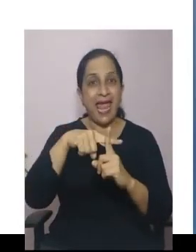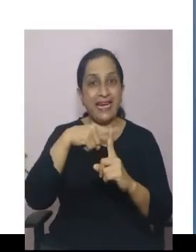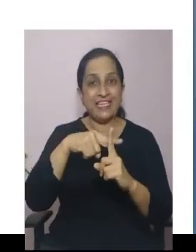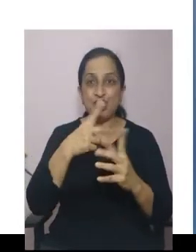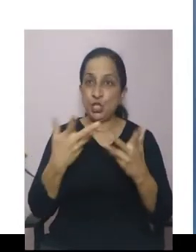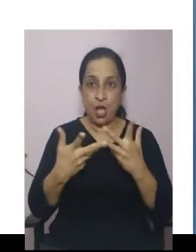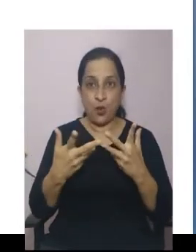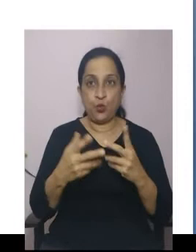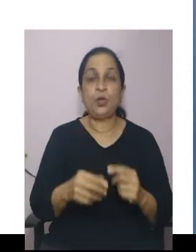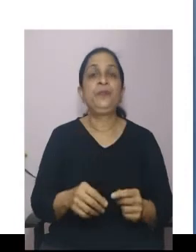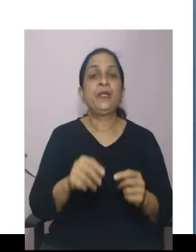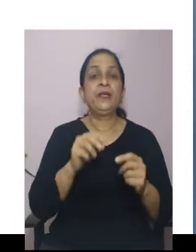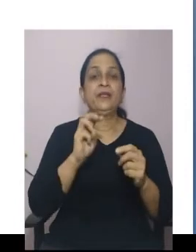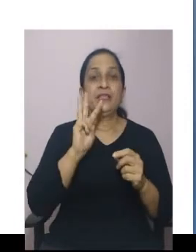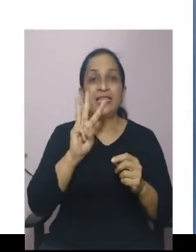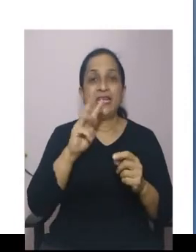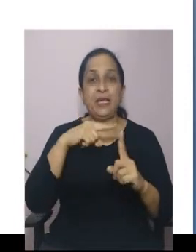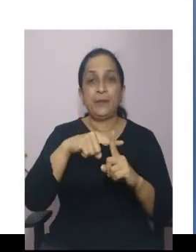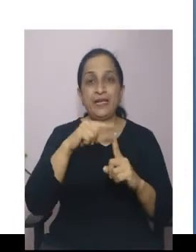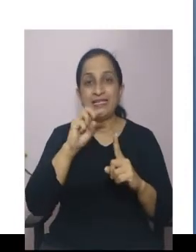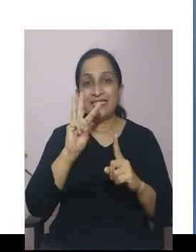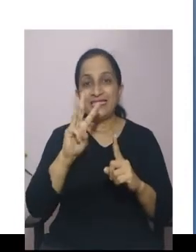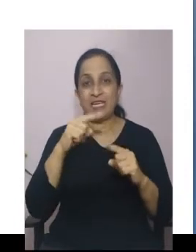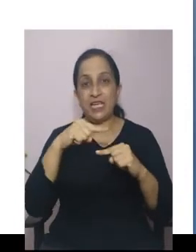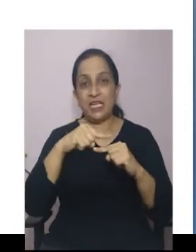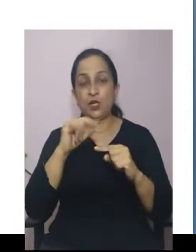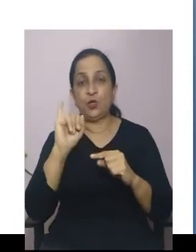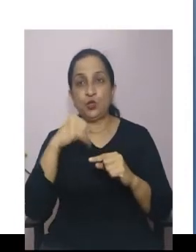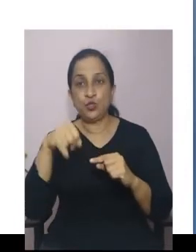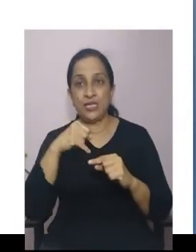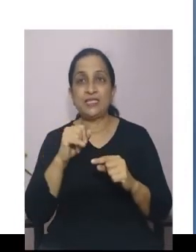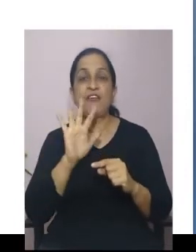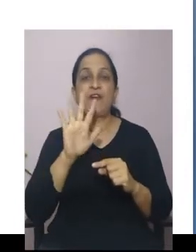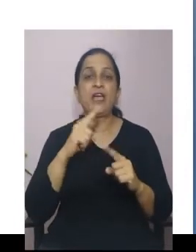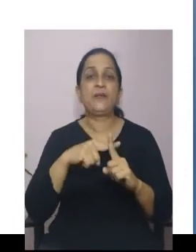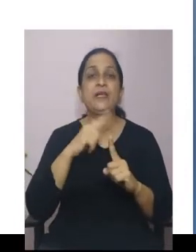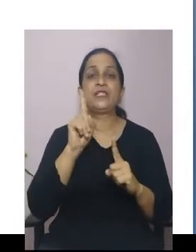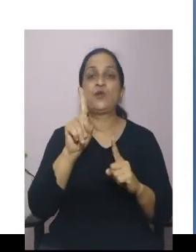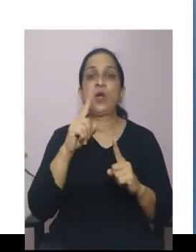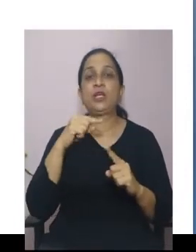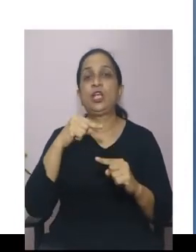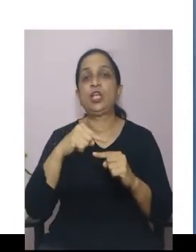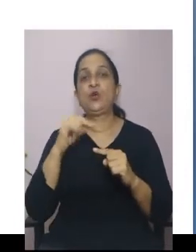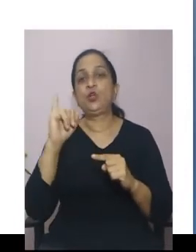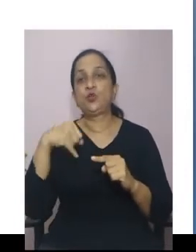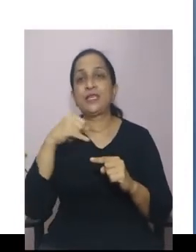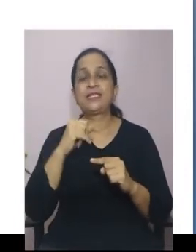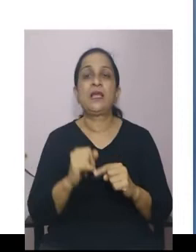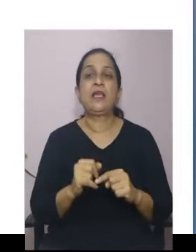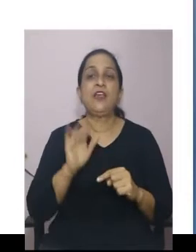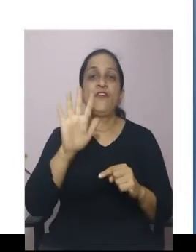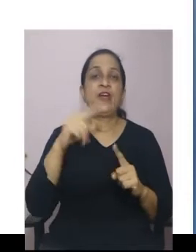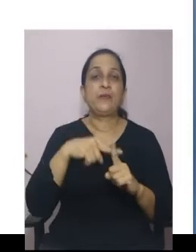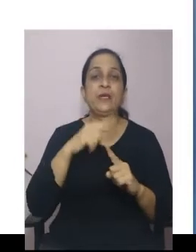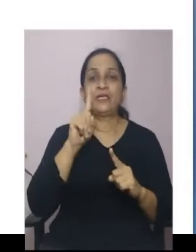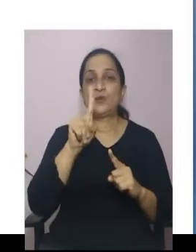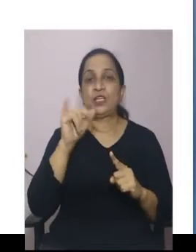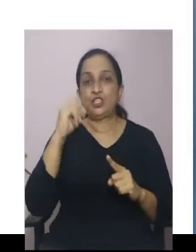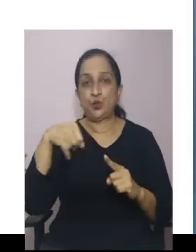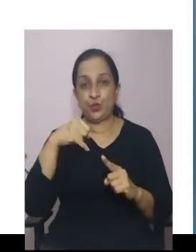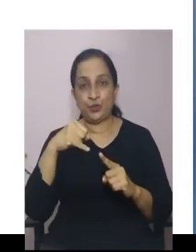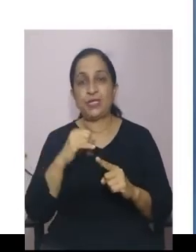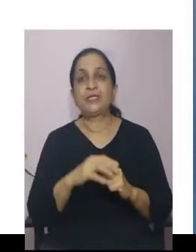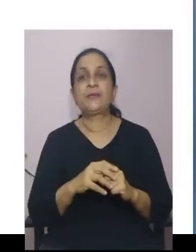that is 3 plus 3 is equal to 6, 5 plus 1 is equal to 6, 1 plus 5 is equal